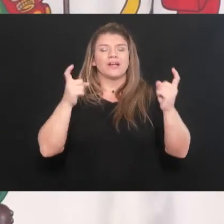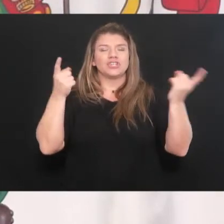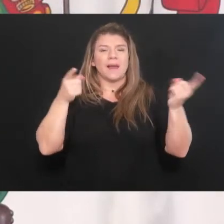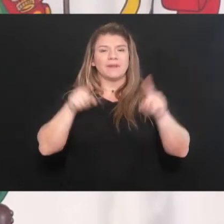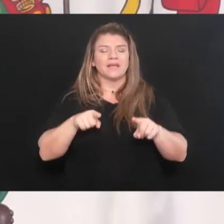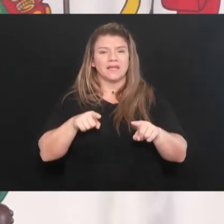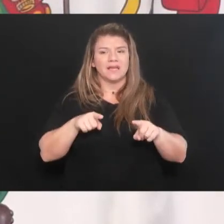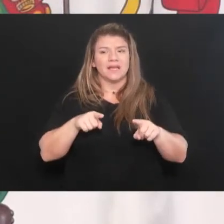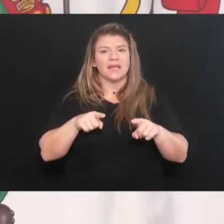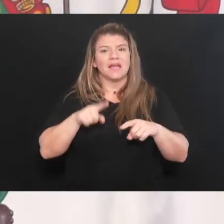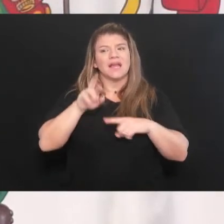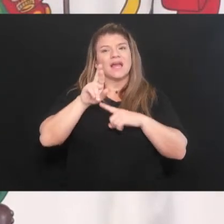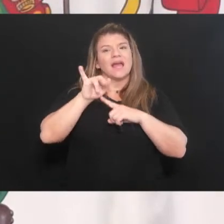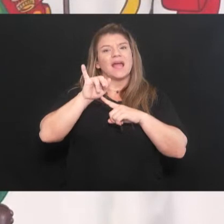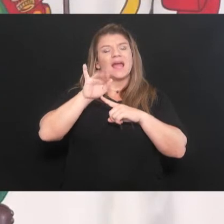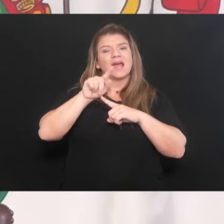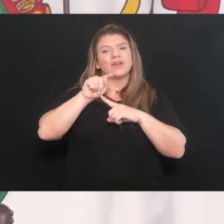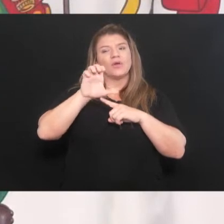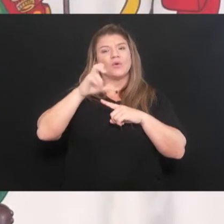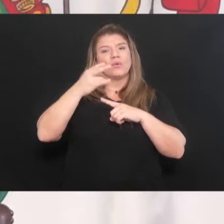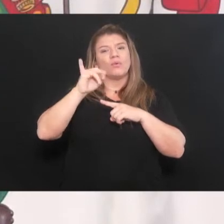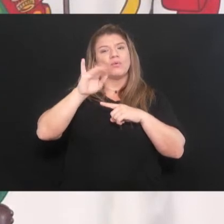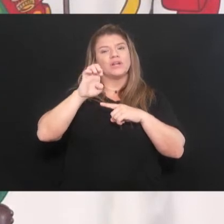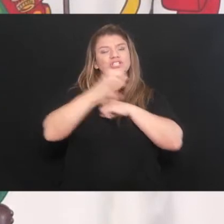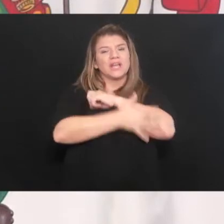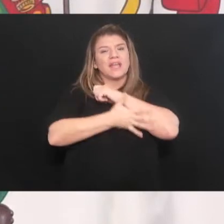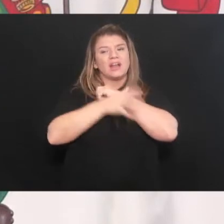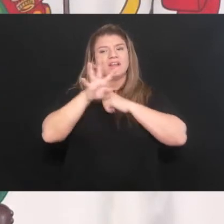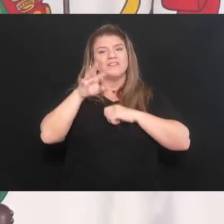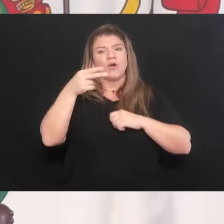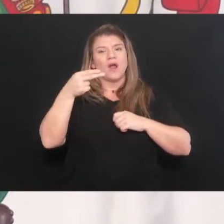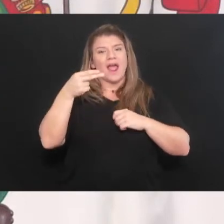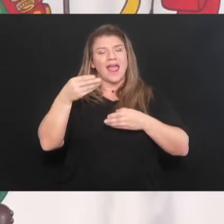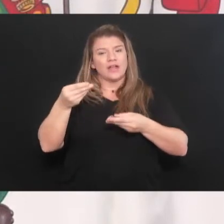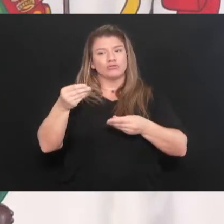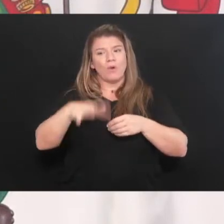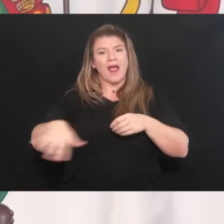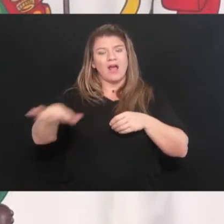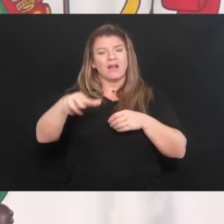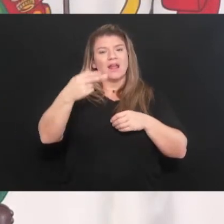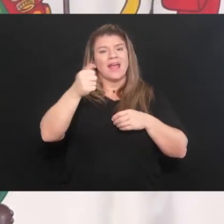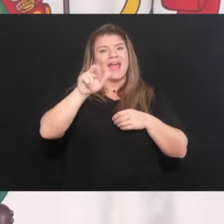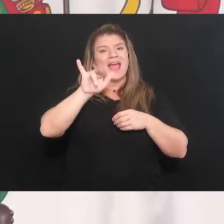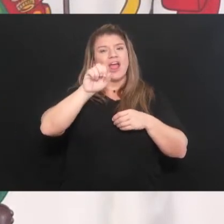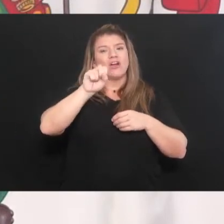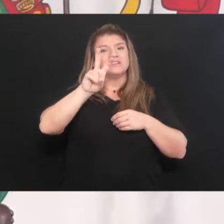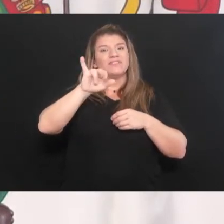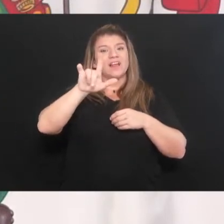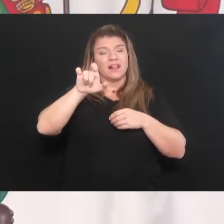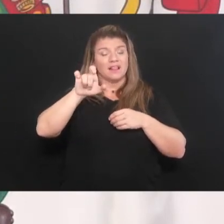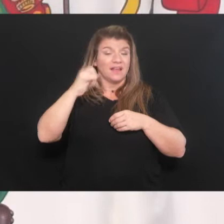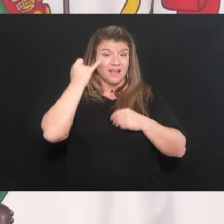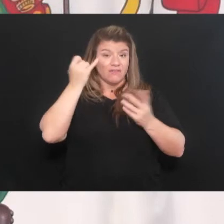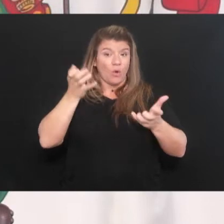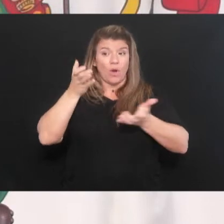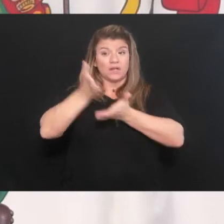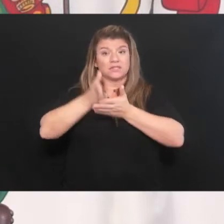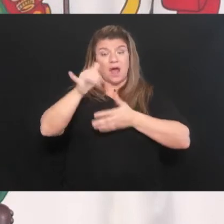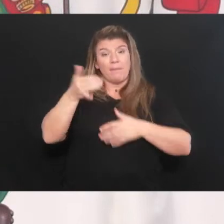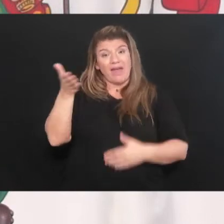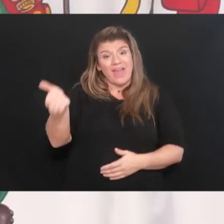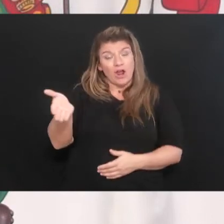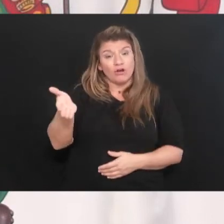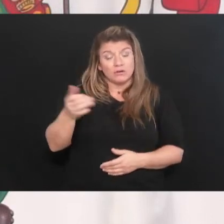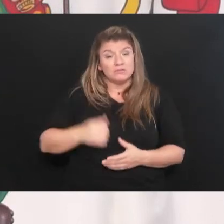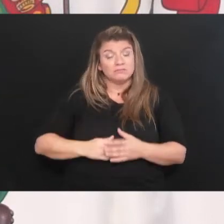on at the Ritchie County 4-H grounds just outside of Harrisville, and if you want to stop by there,